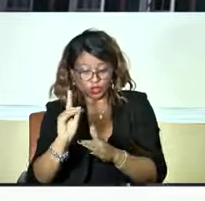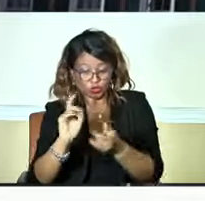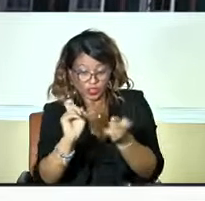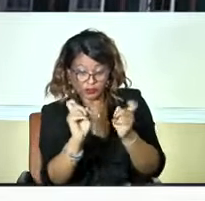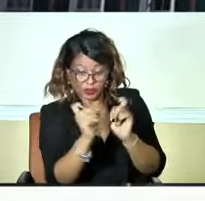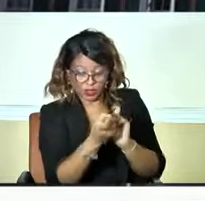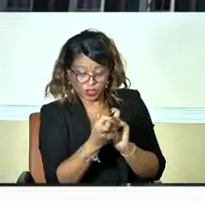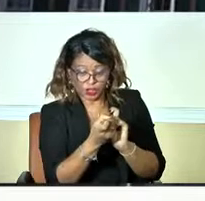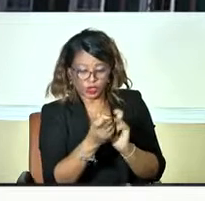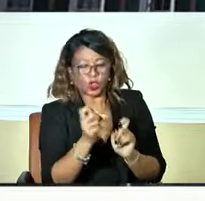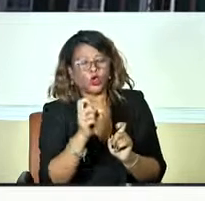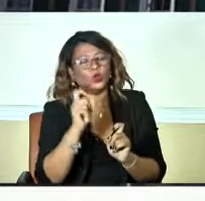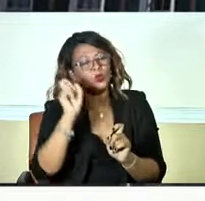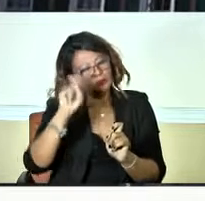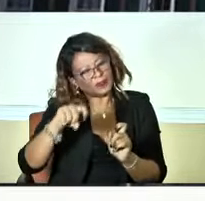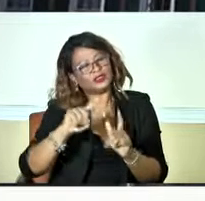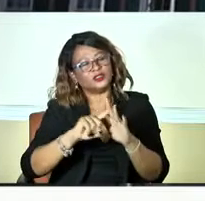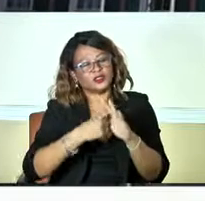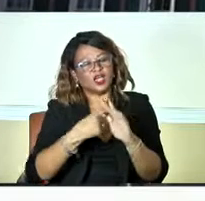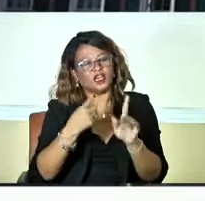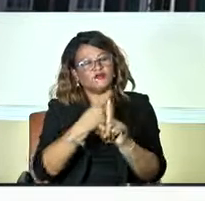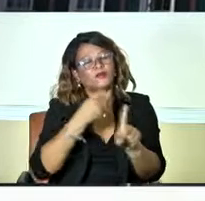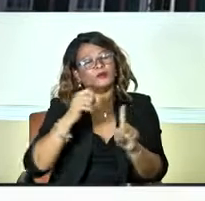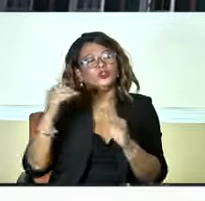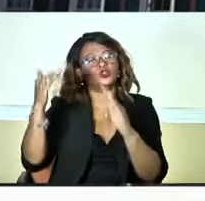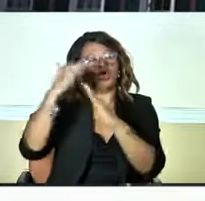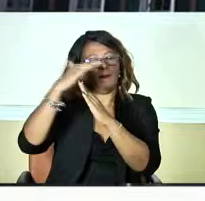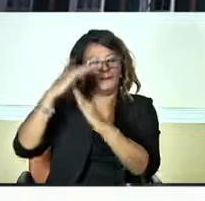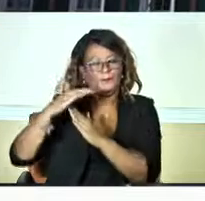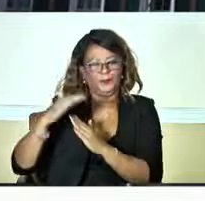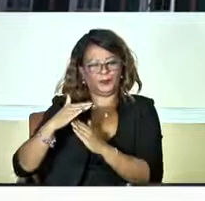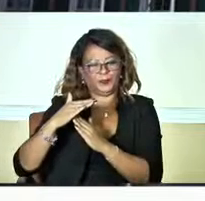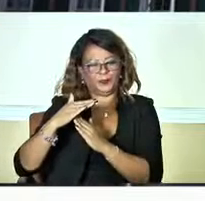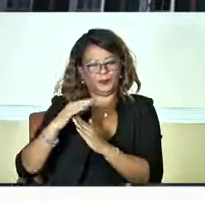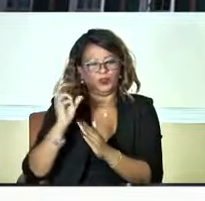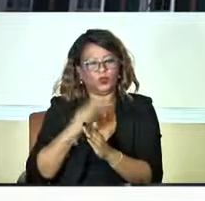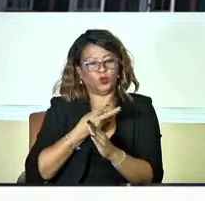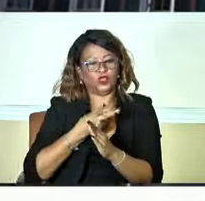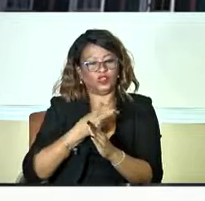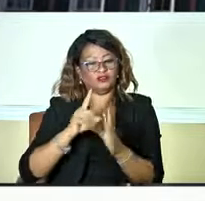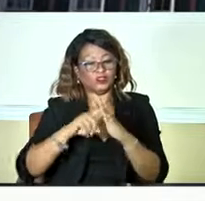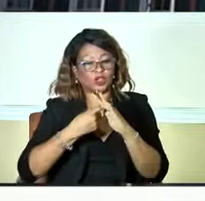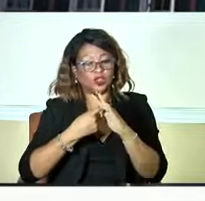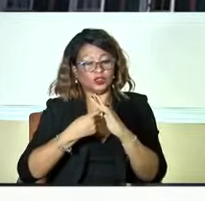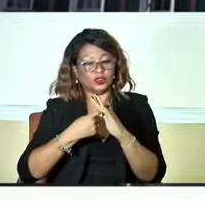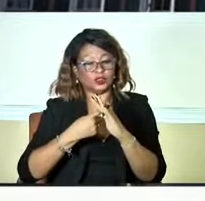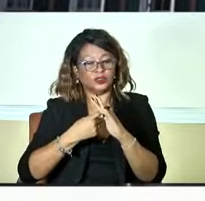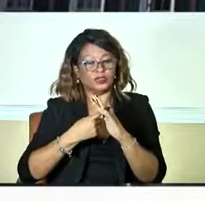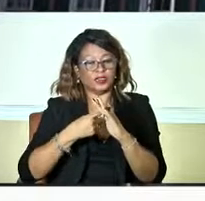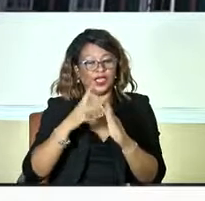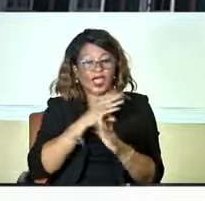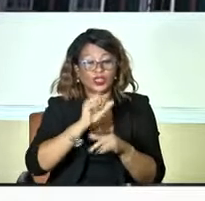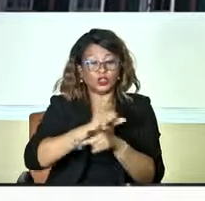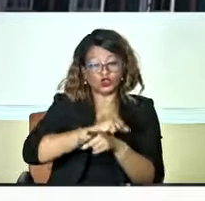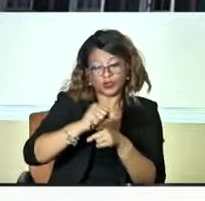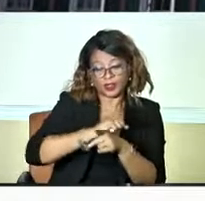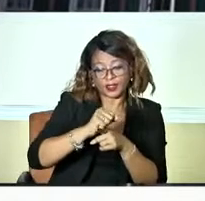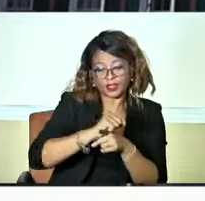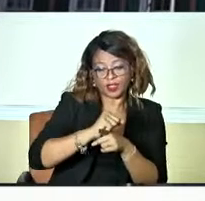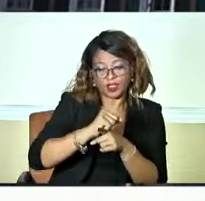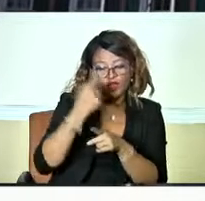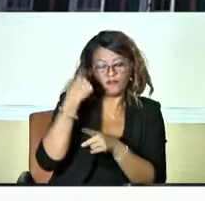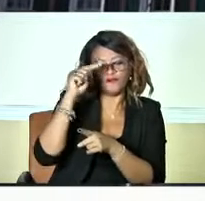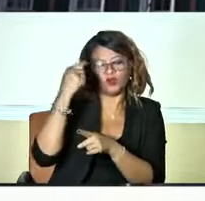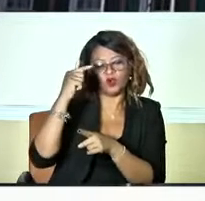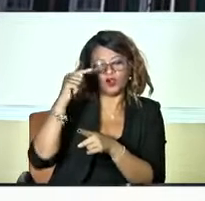transformation, we must start from the top. We have commenced the implementation and training